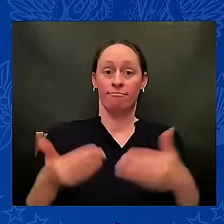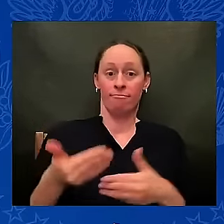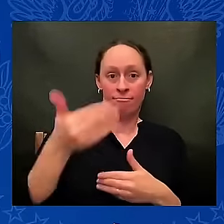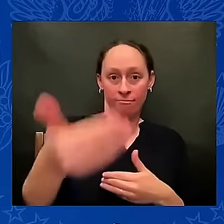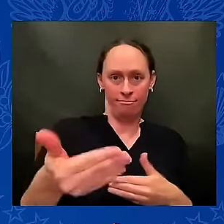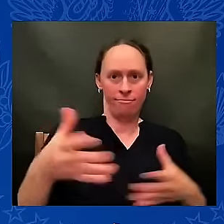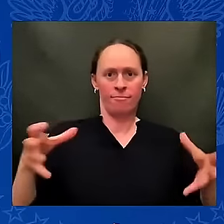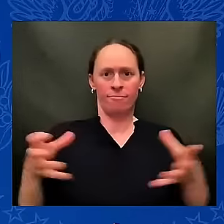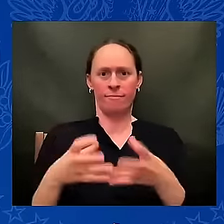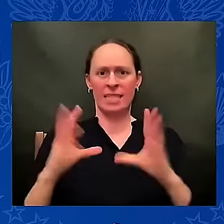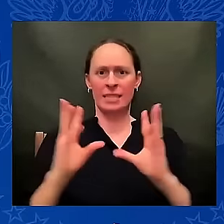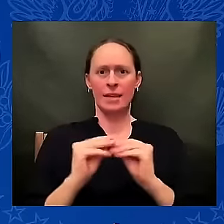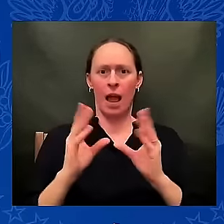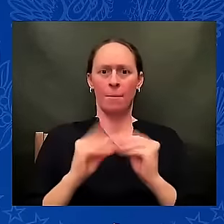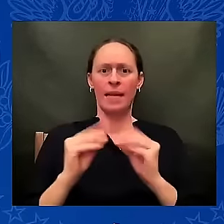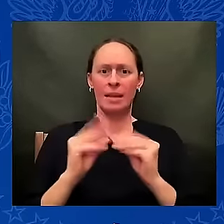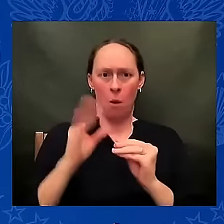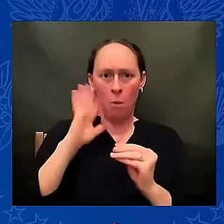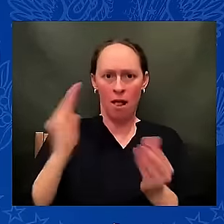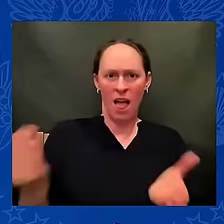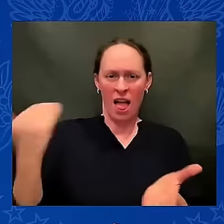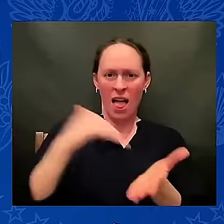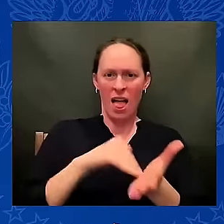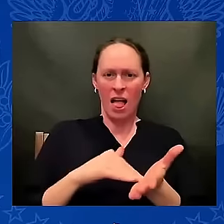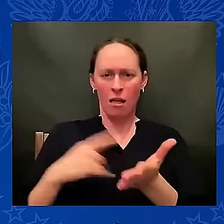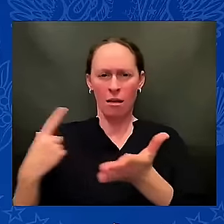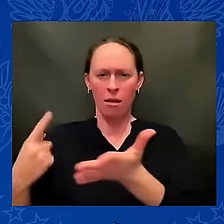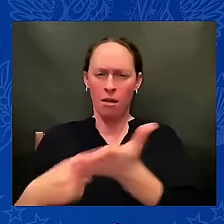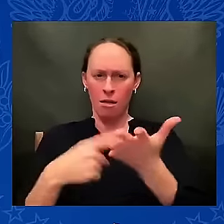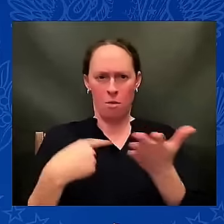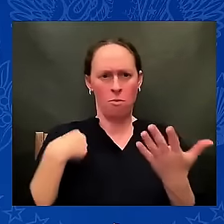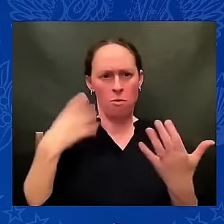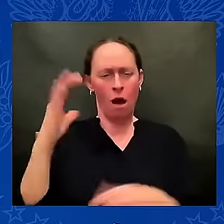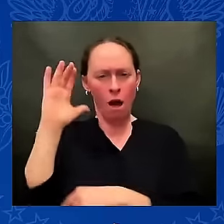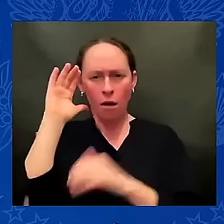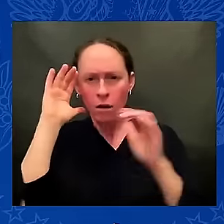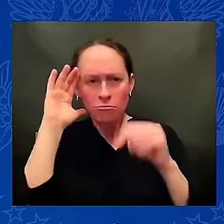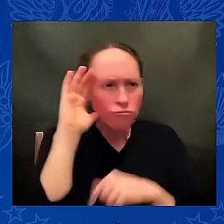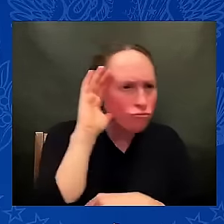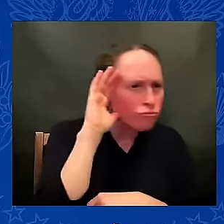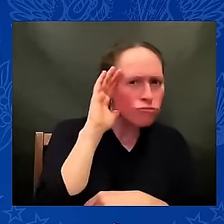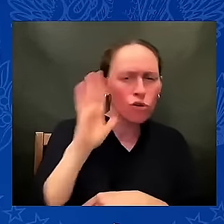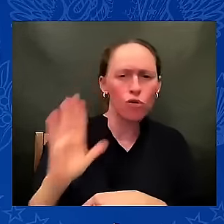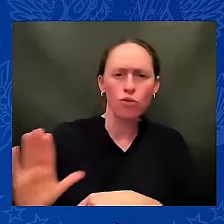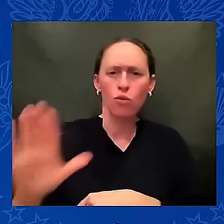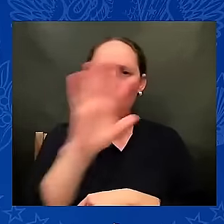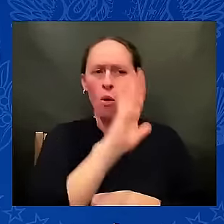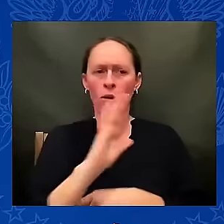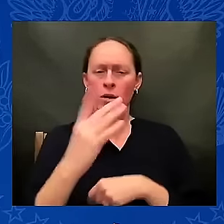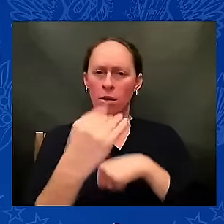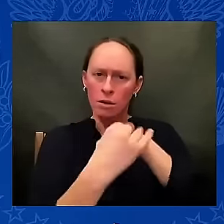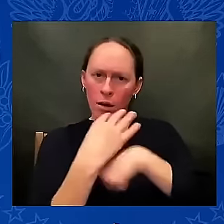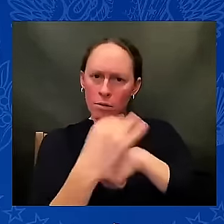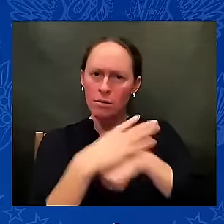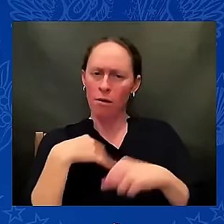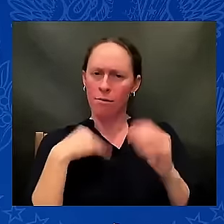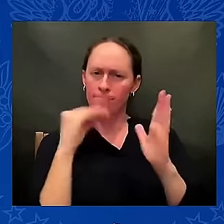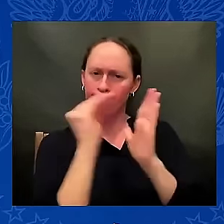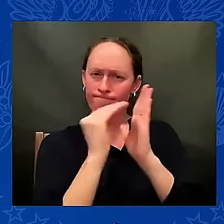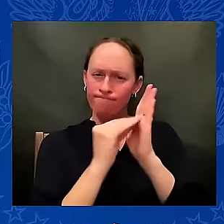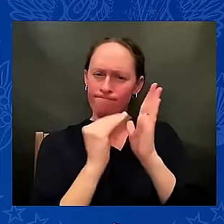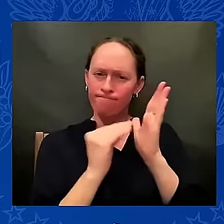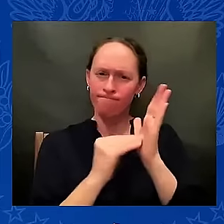consultation. With the historic laws I've signed, we're making some of the most significant investments in Native communities